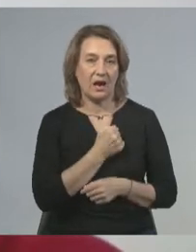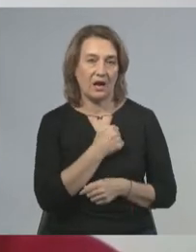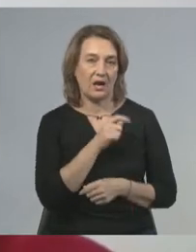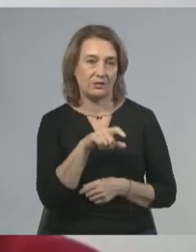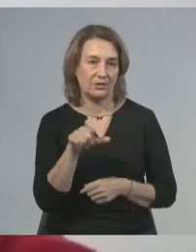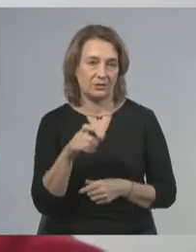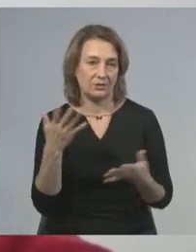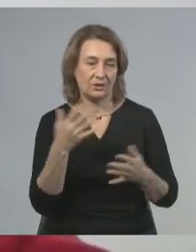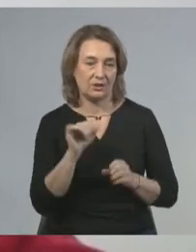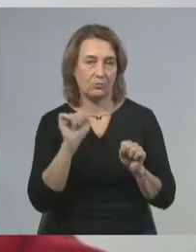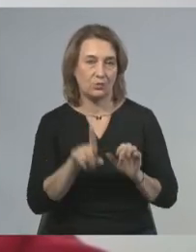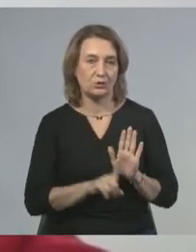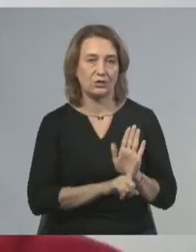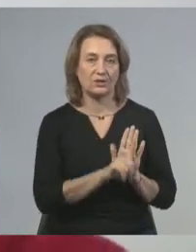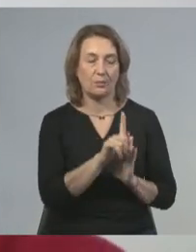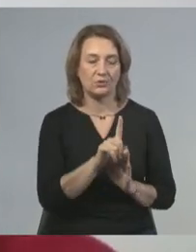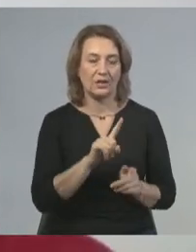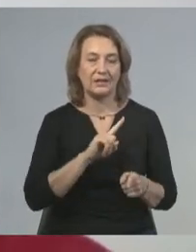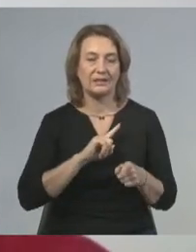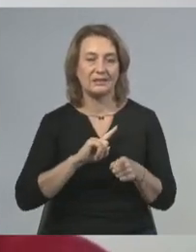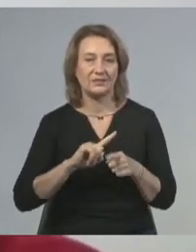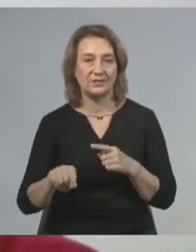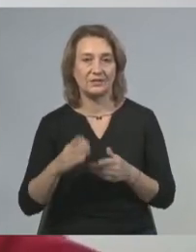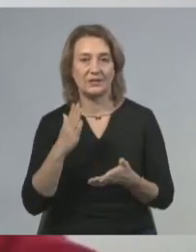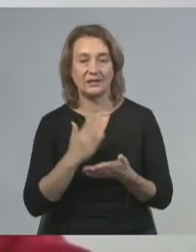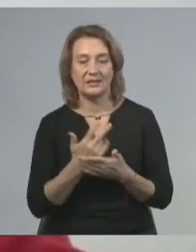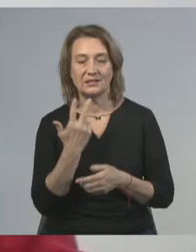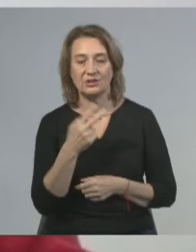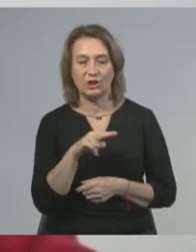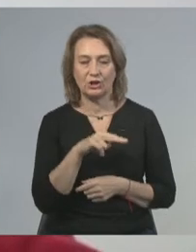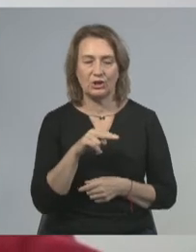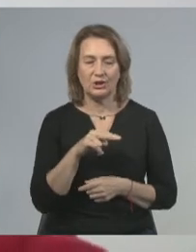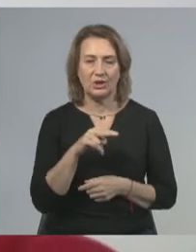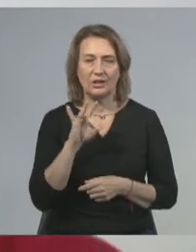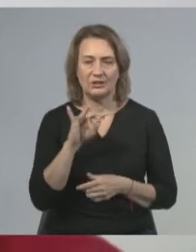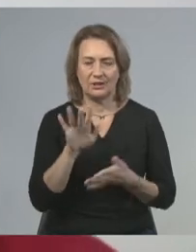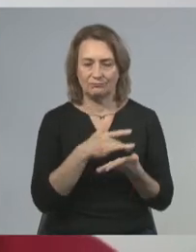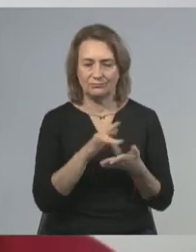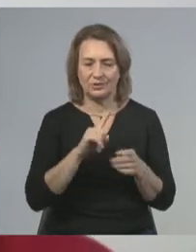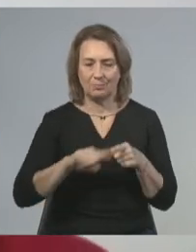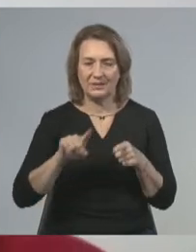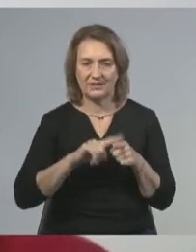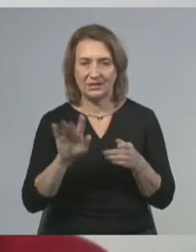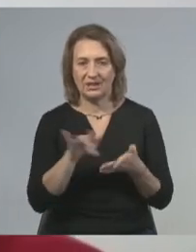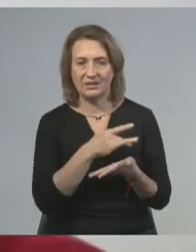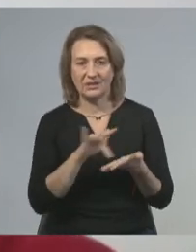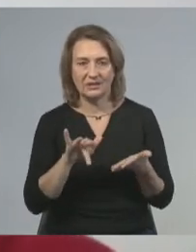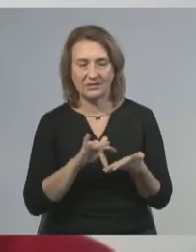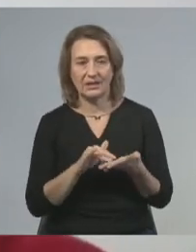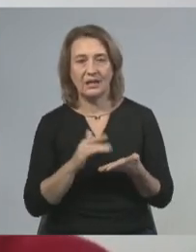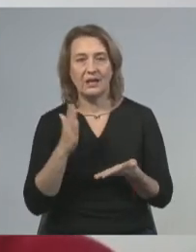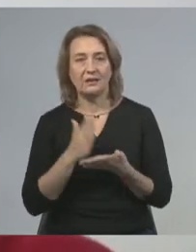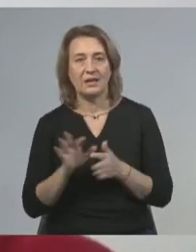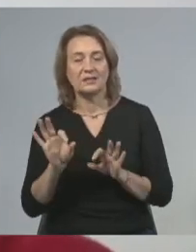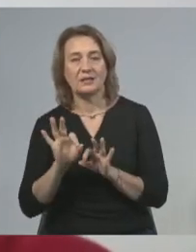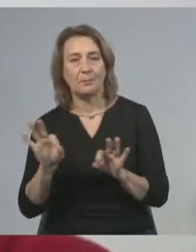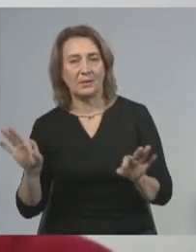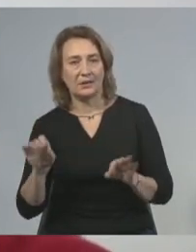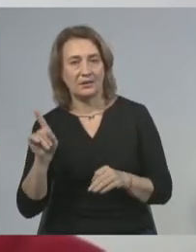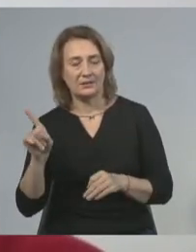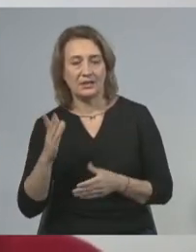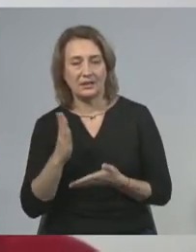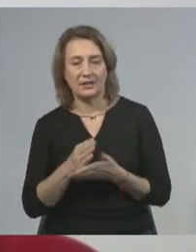think that it people in ukraine think that we can do that because we have 3g 4g and we'll have